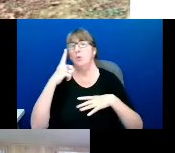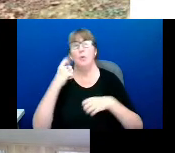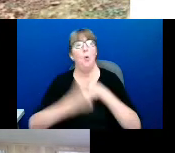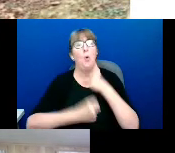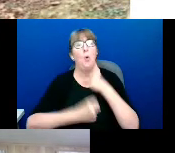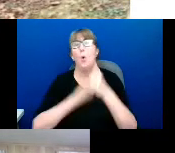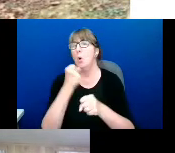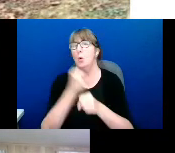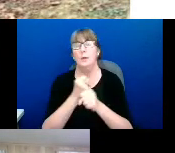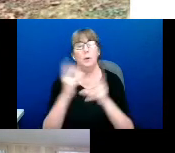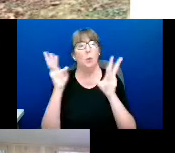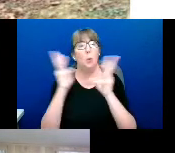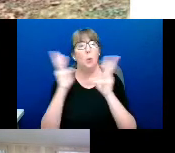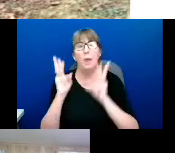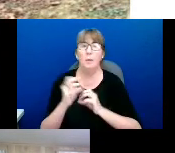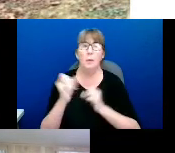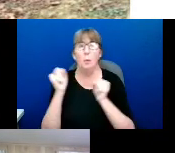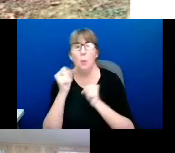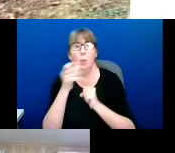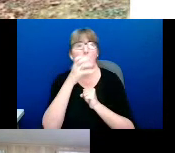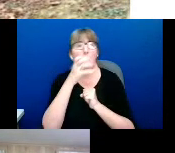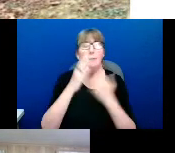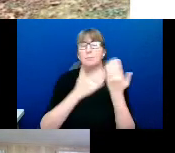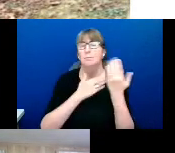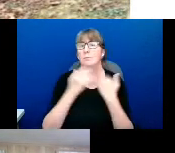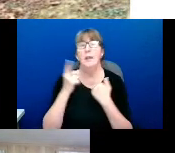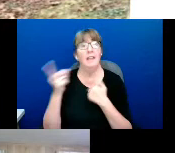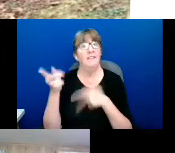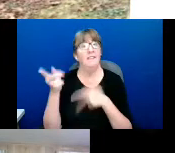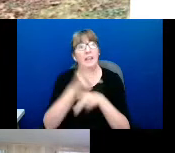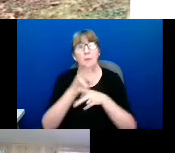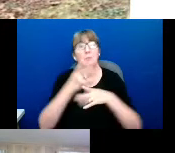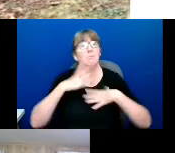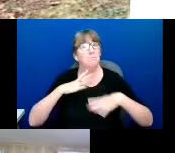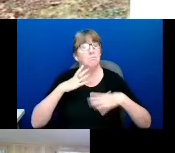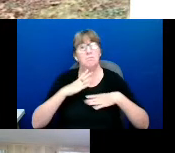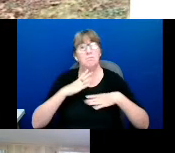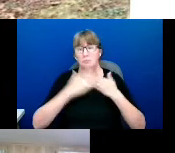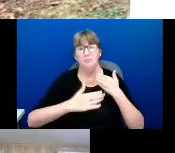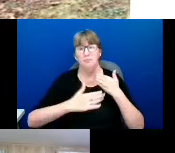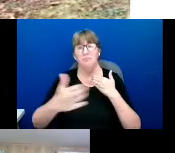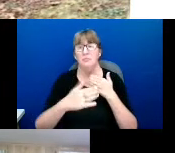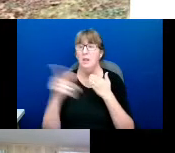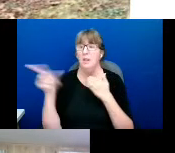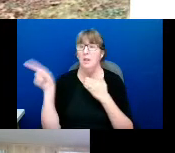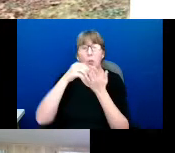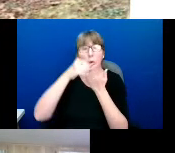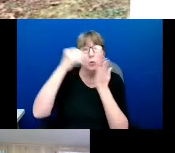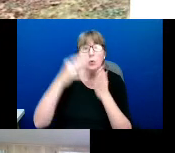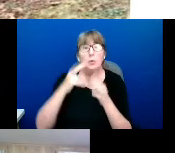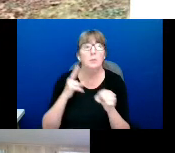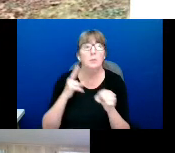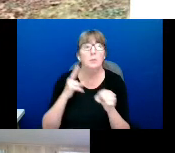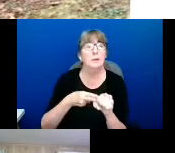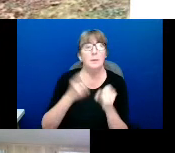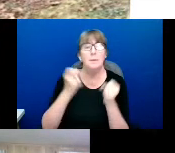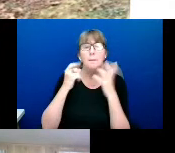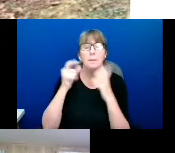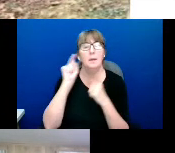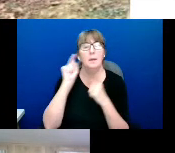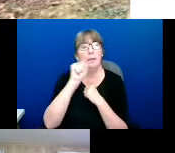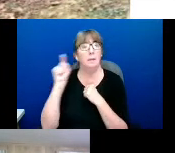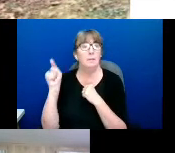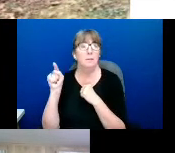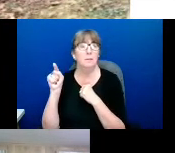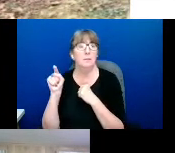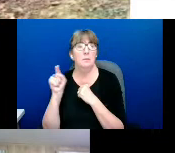this gear throughout the years. And I will say the students that participate in this program, many of them don't have the